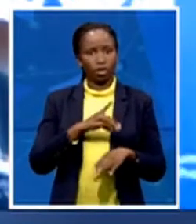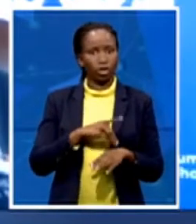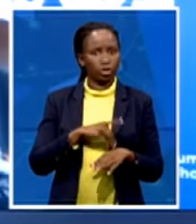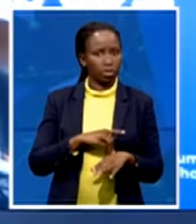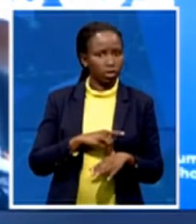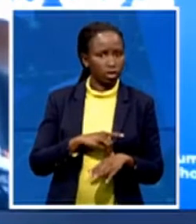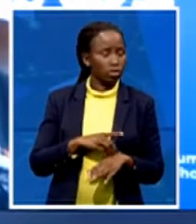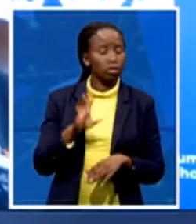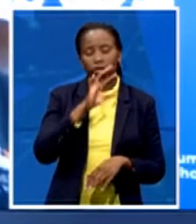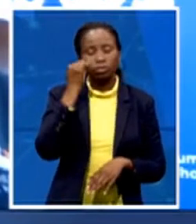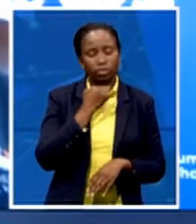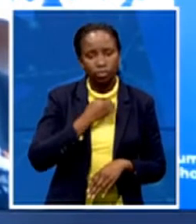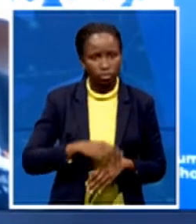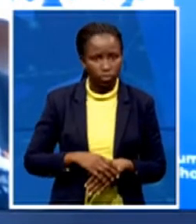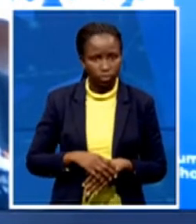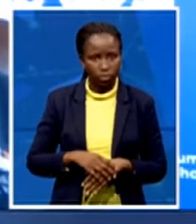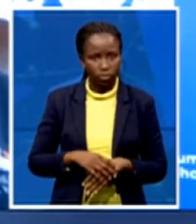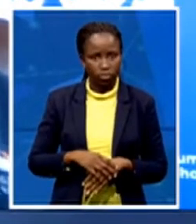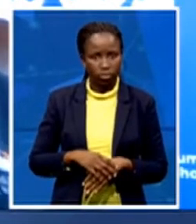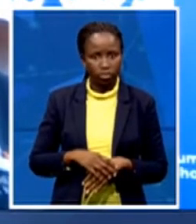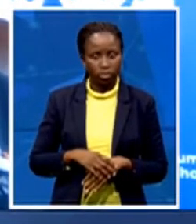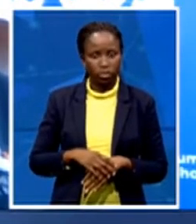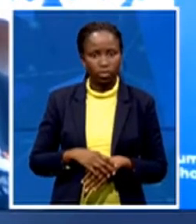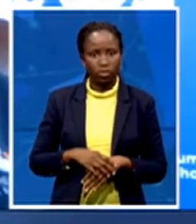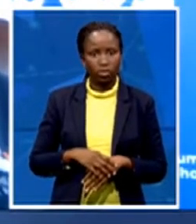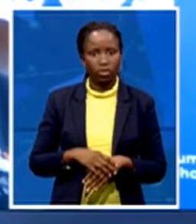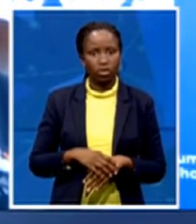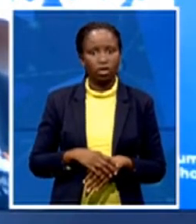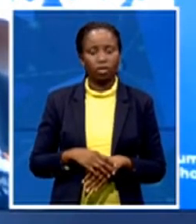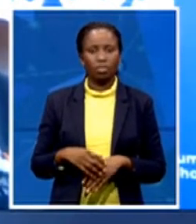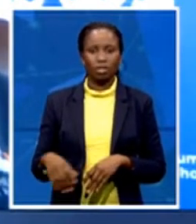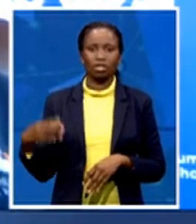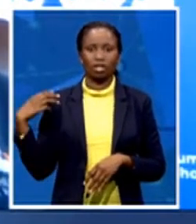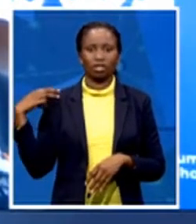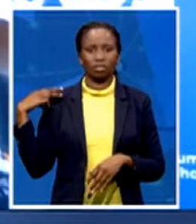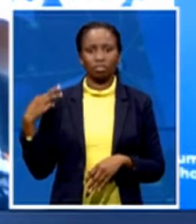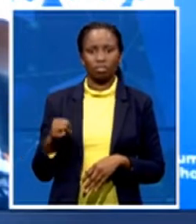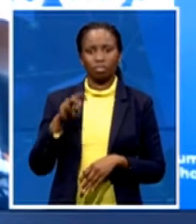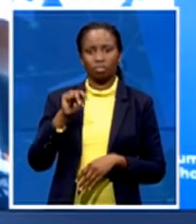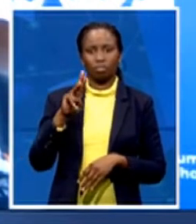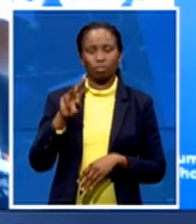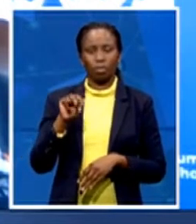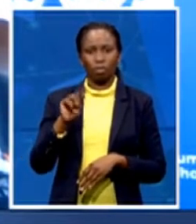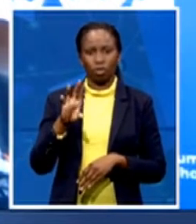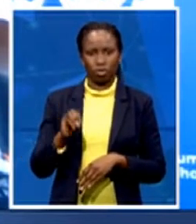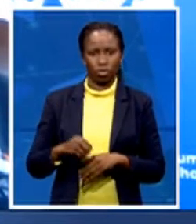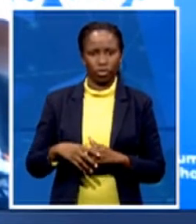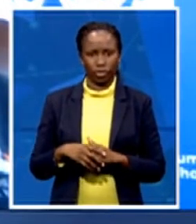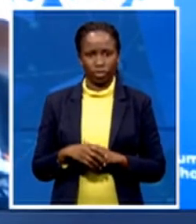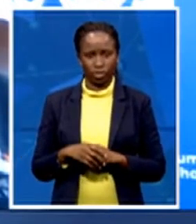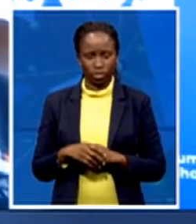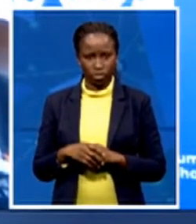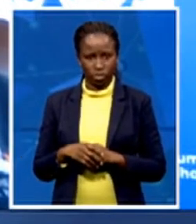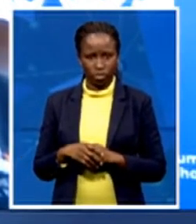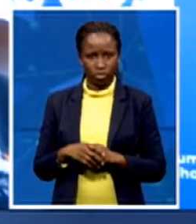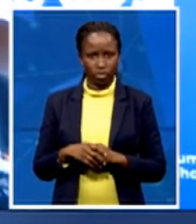Minister Mbomba. Thank you, Kayla. Thank you, Premier. Just to piggyback on what you have already